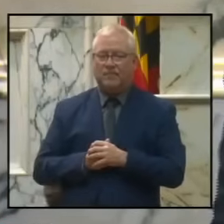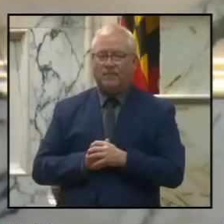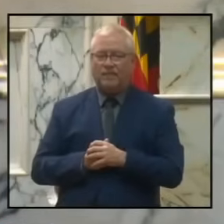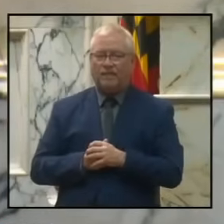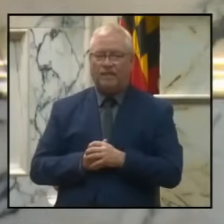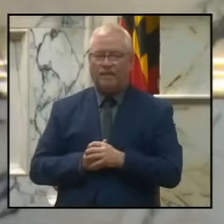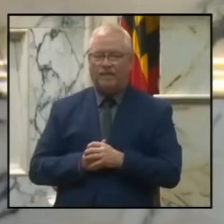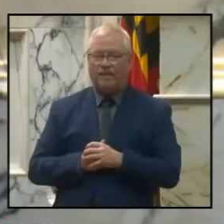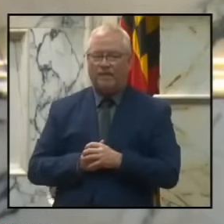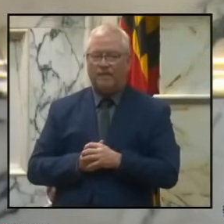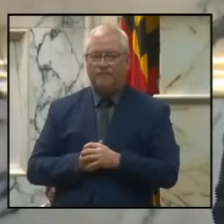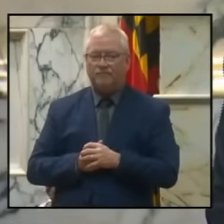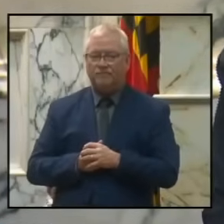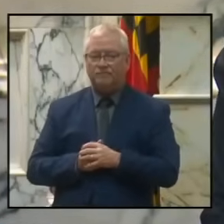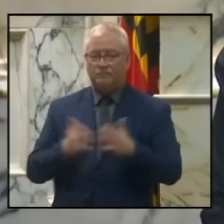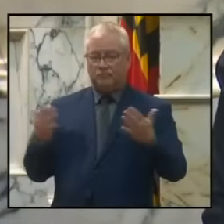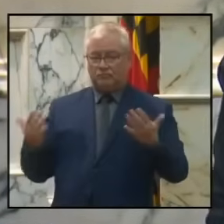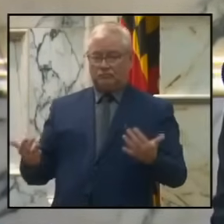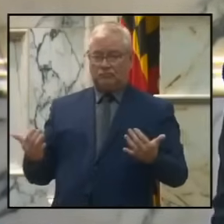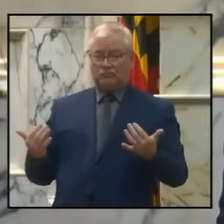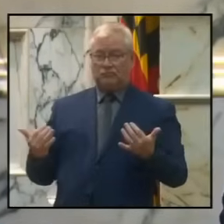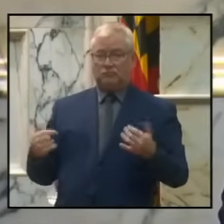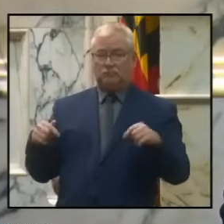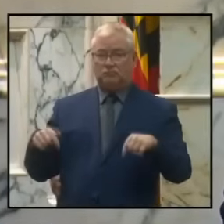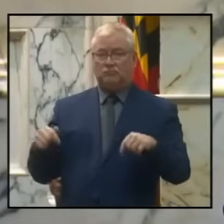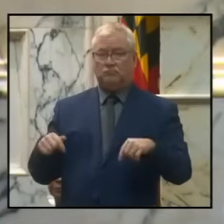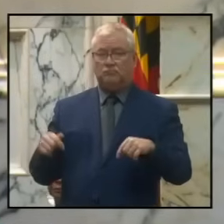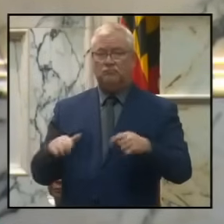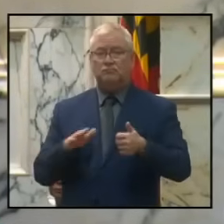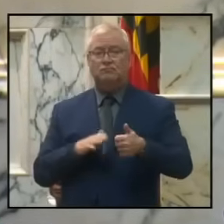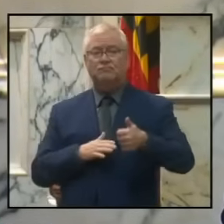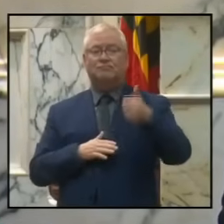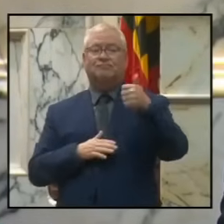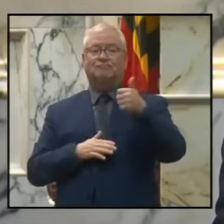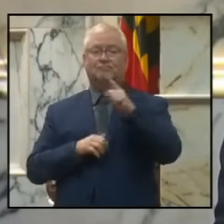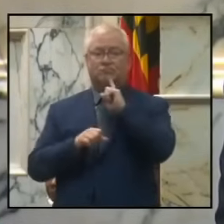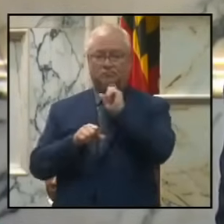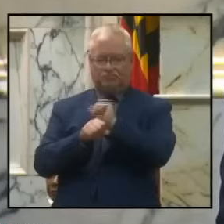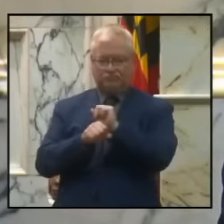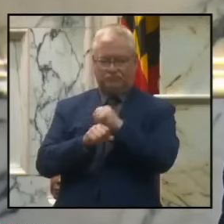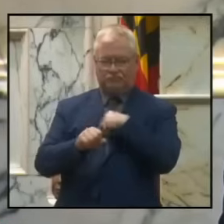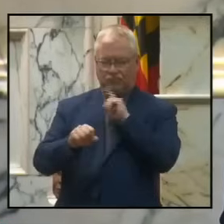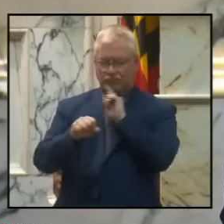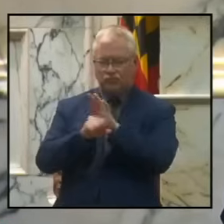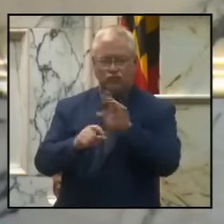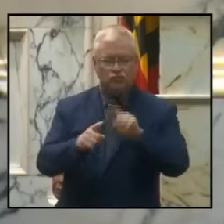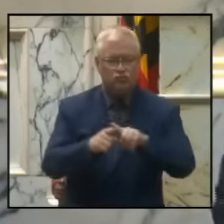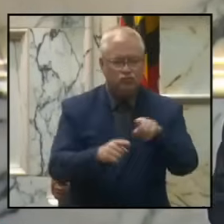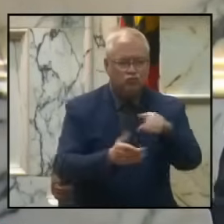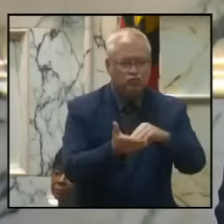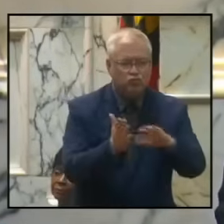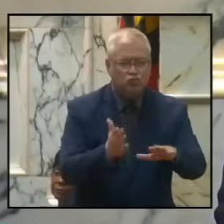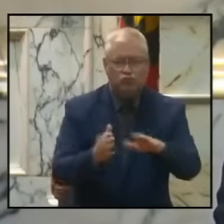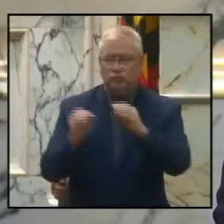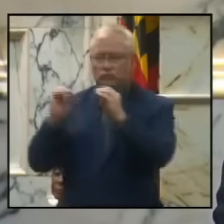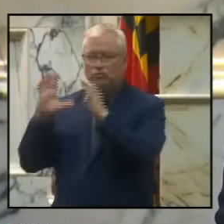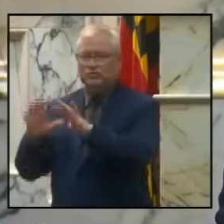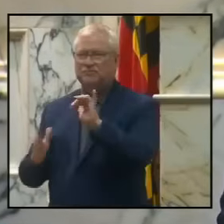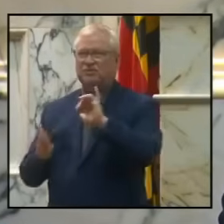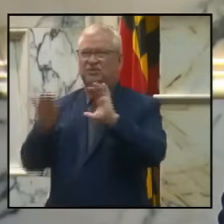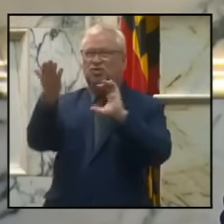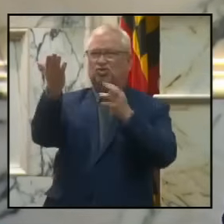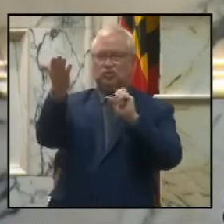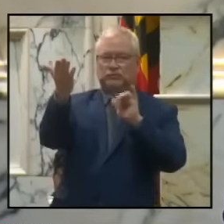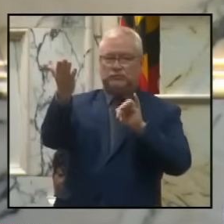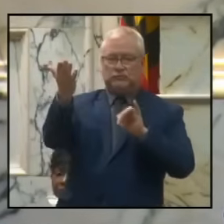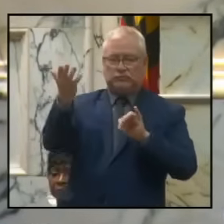guys. This administration remains deeply committed to our students and our educators like Christy. And I also want to